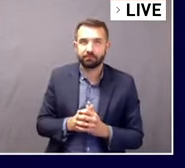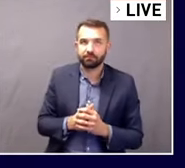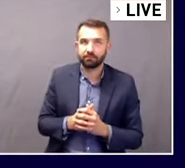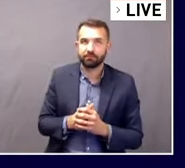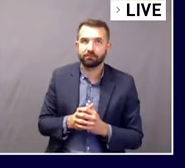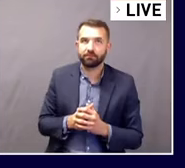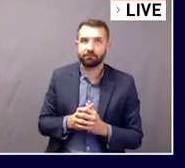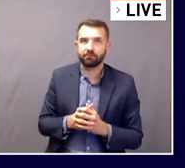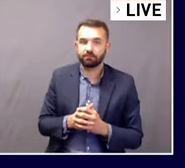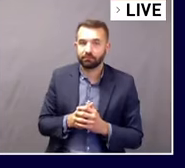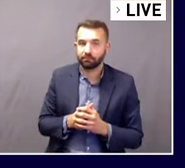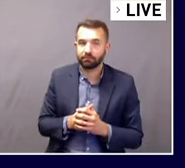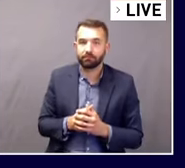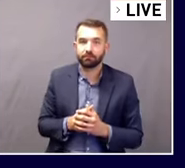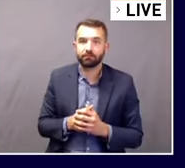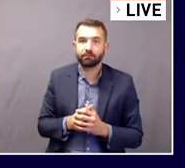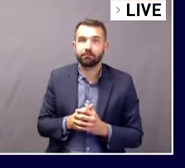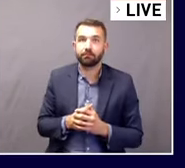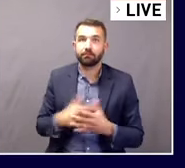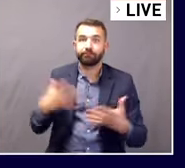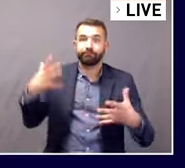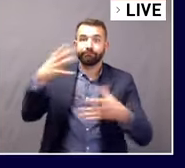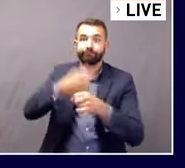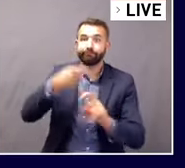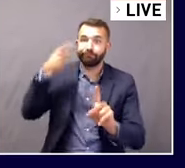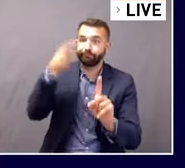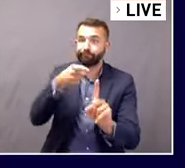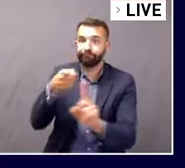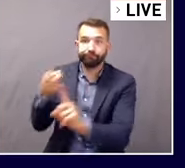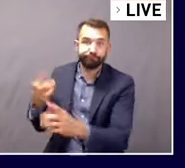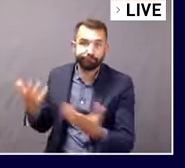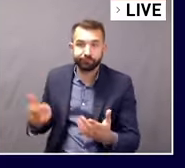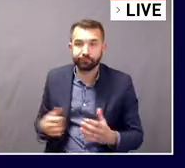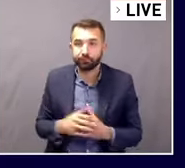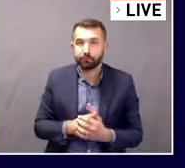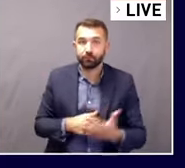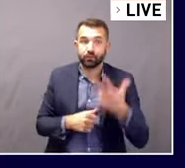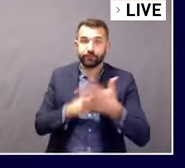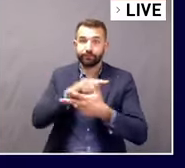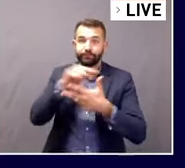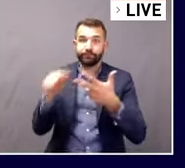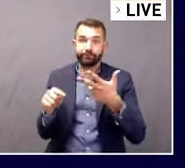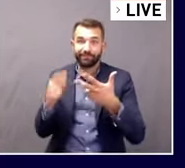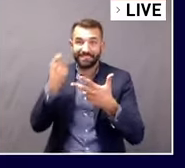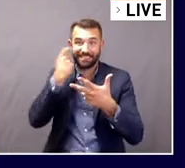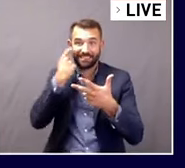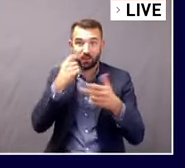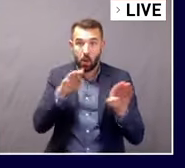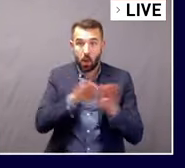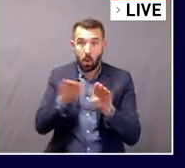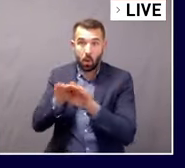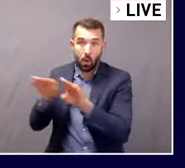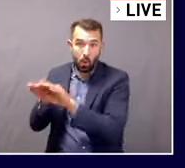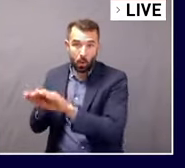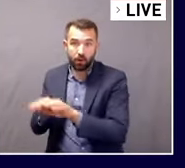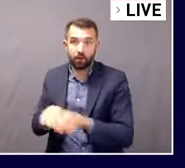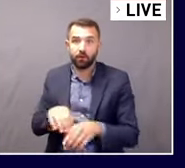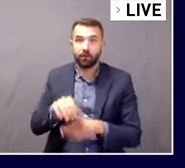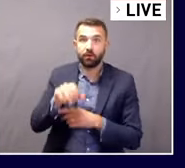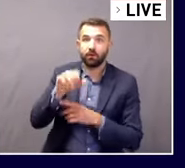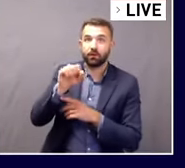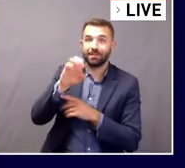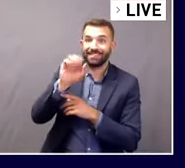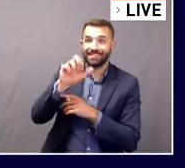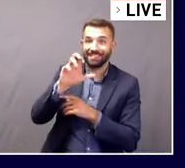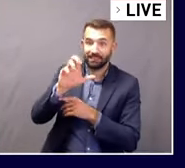So to recap, Maine CDC has just recently closed 3 outbreak situations. One was at Seal Rock, another at the Merrill